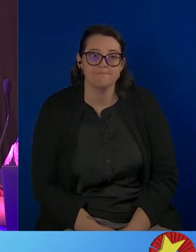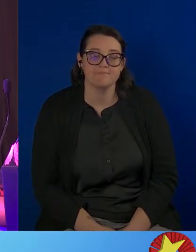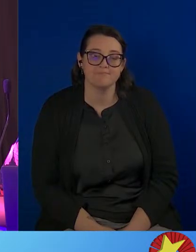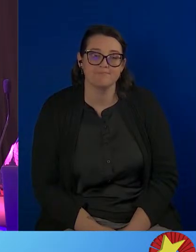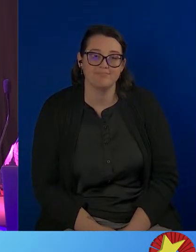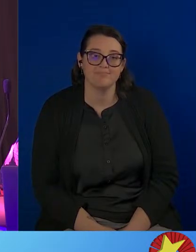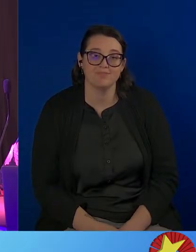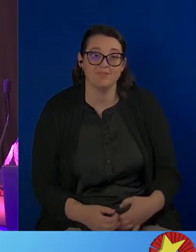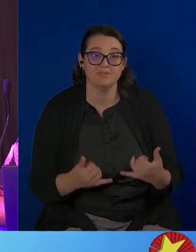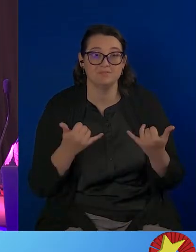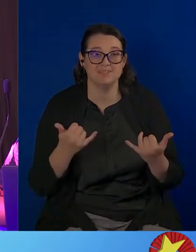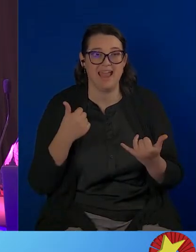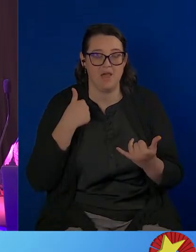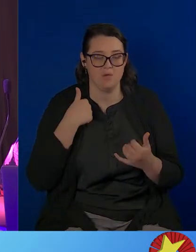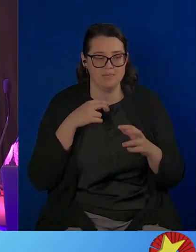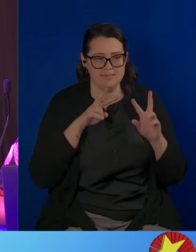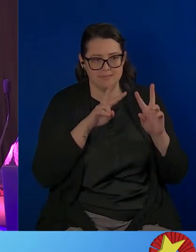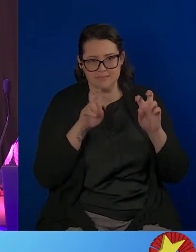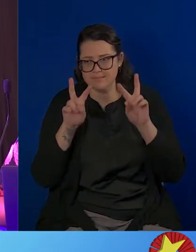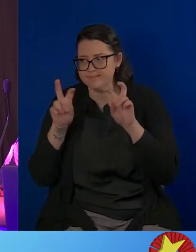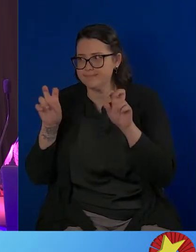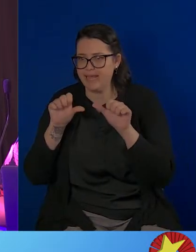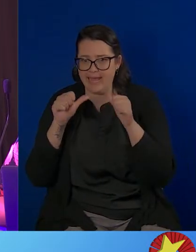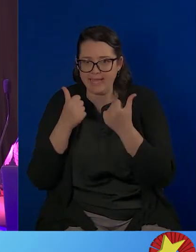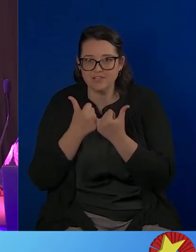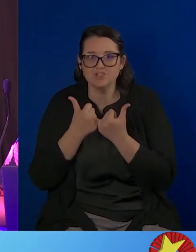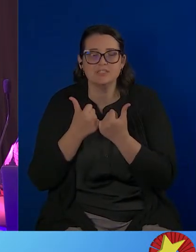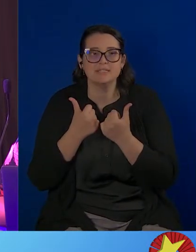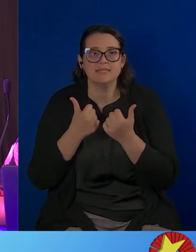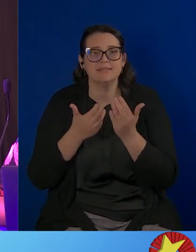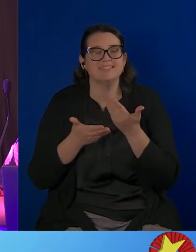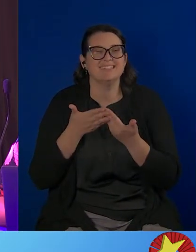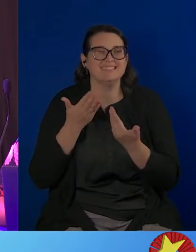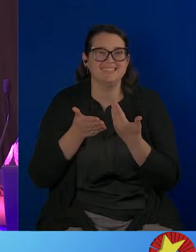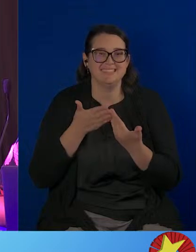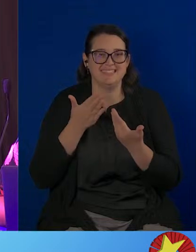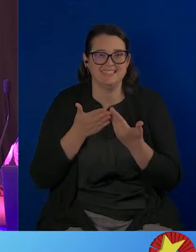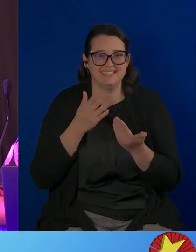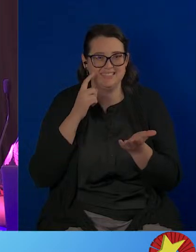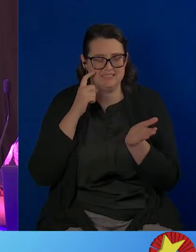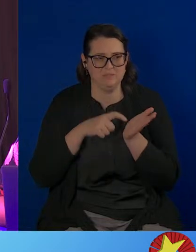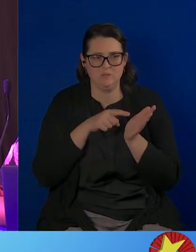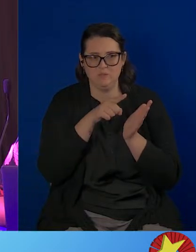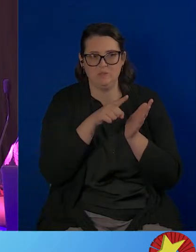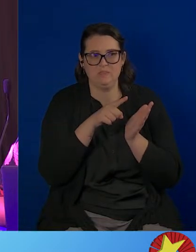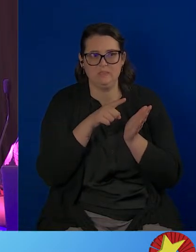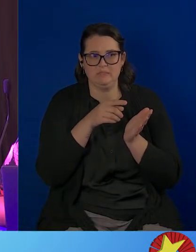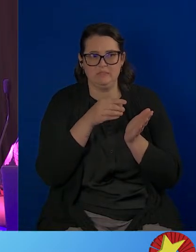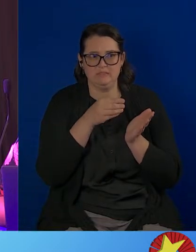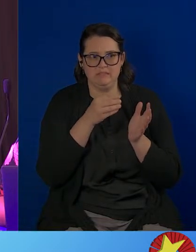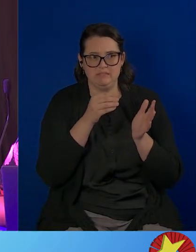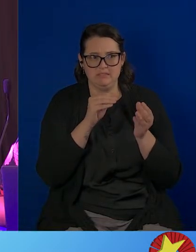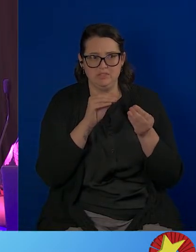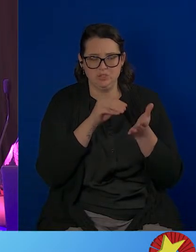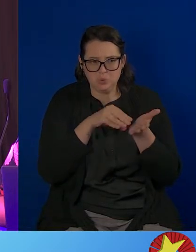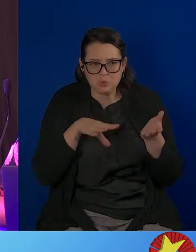As we look around the agency, it's easy to let things like decreased enrollment, decreased revenue, the needs for building improvements,